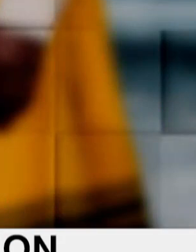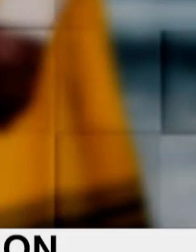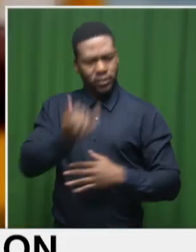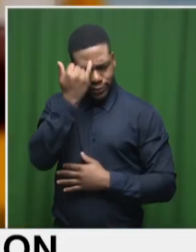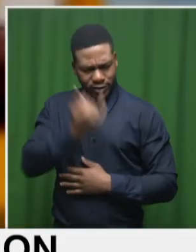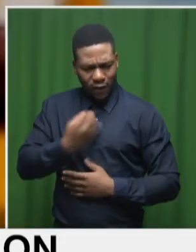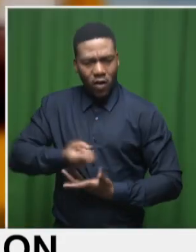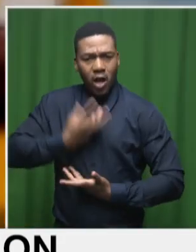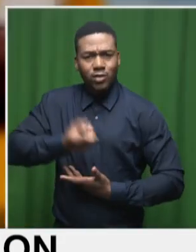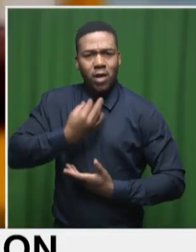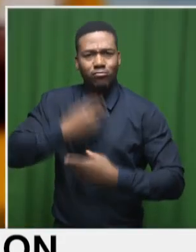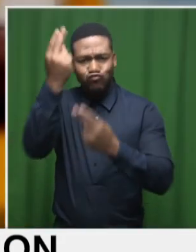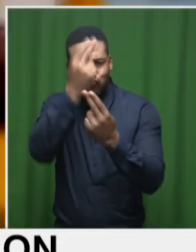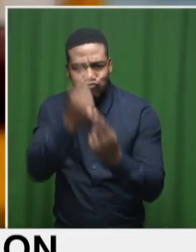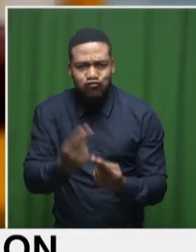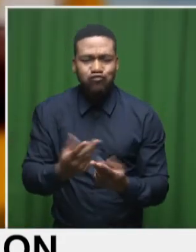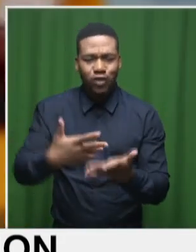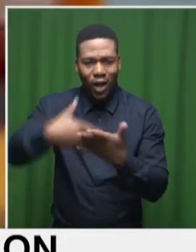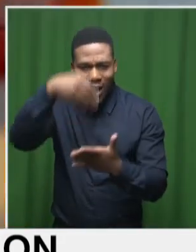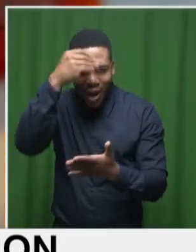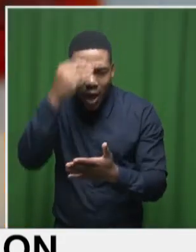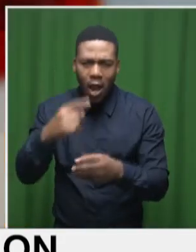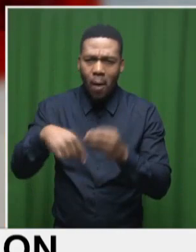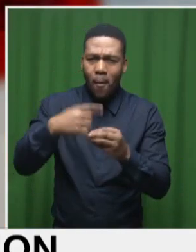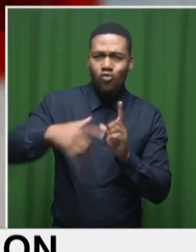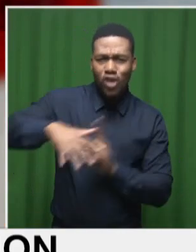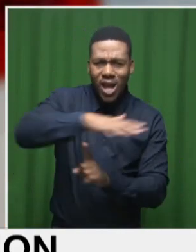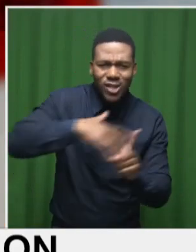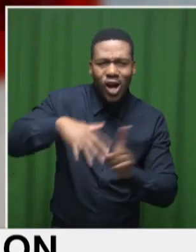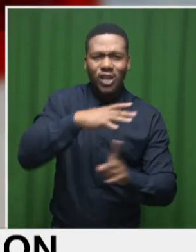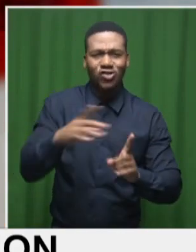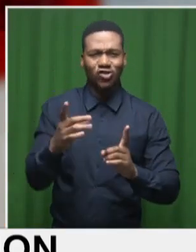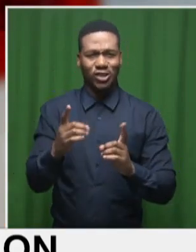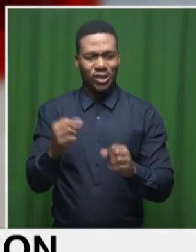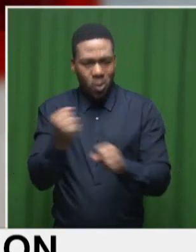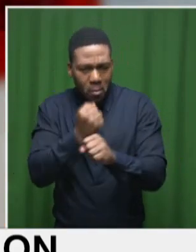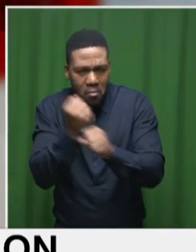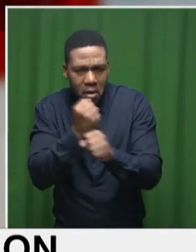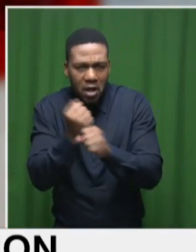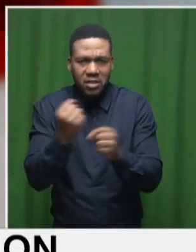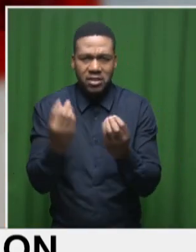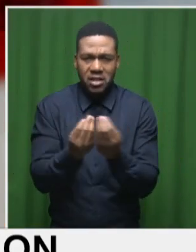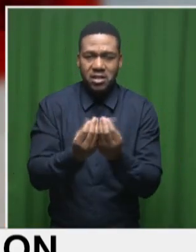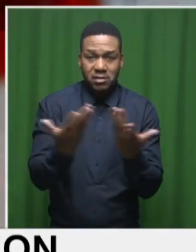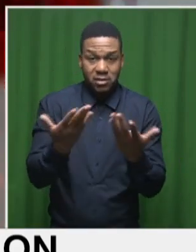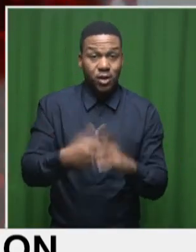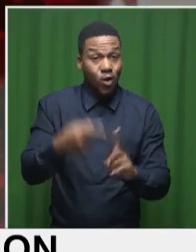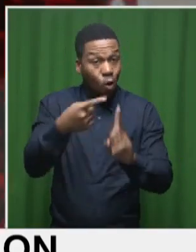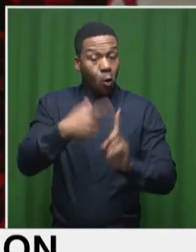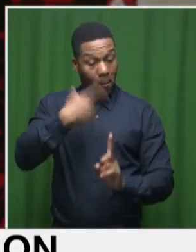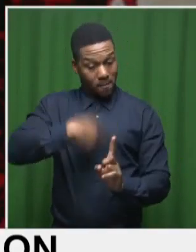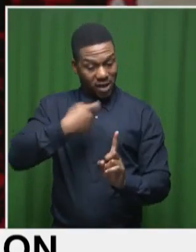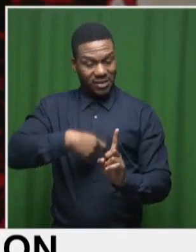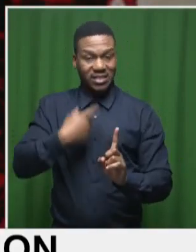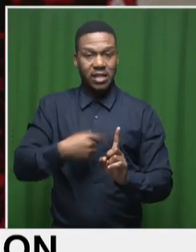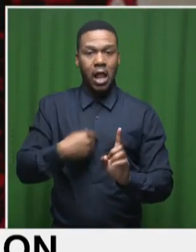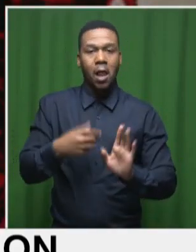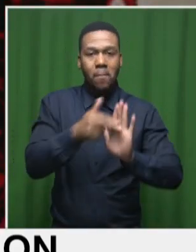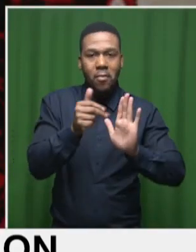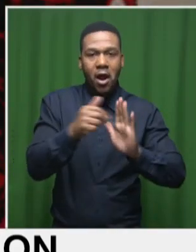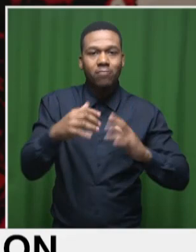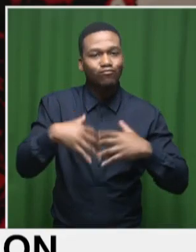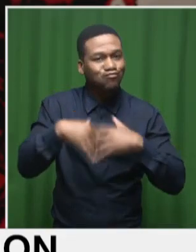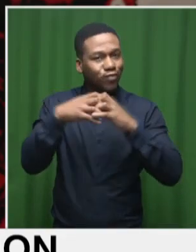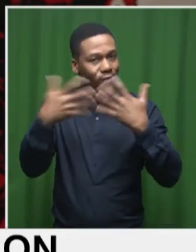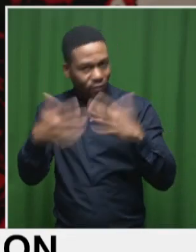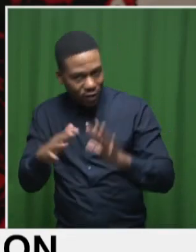other aspects of the art and design industry, and from there he started building his personal brand as Masonwabe Ntloko. Along the way,